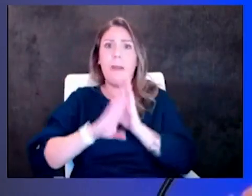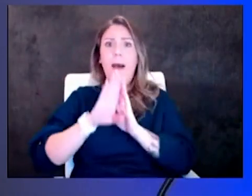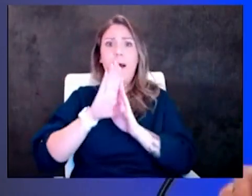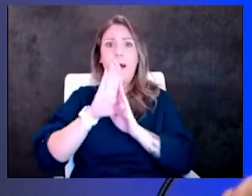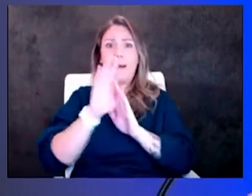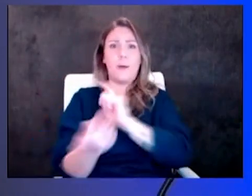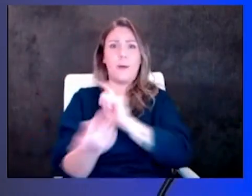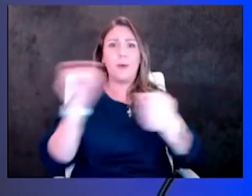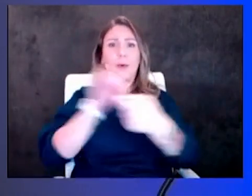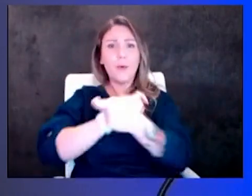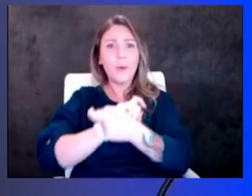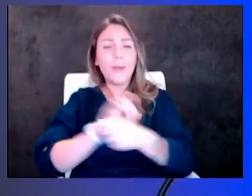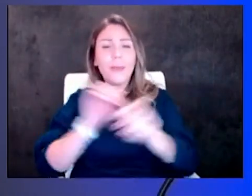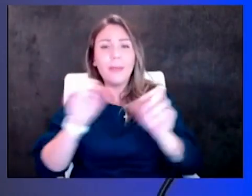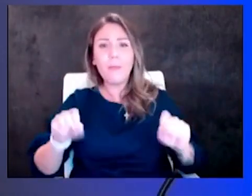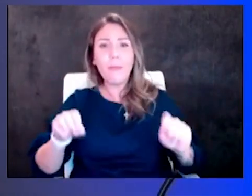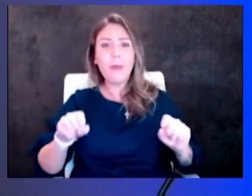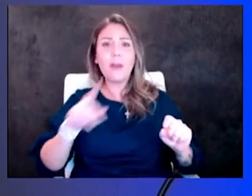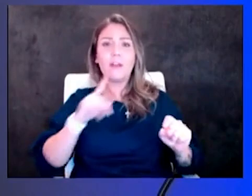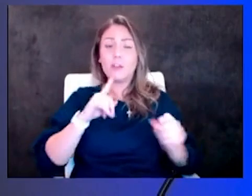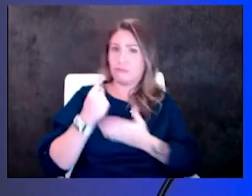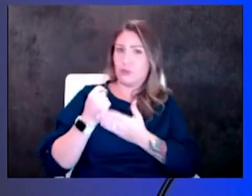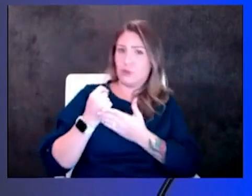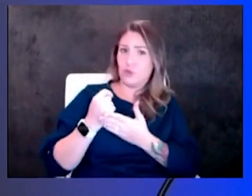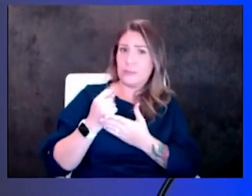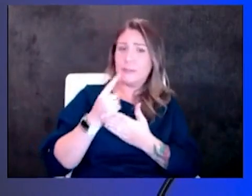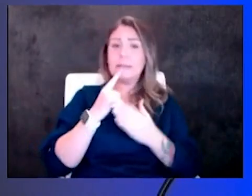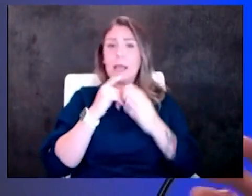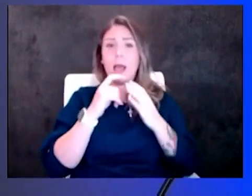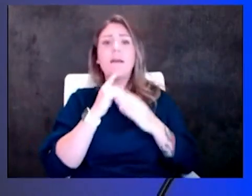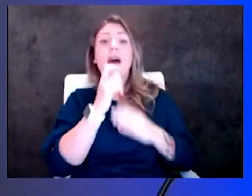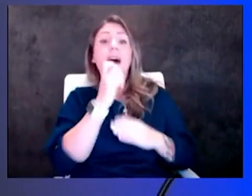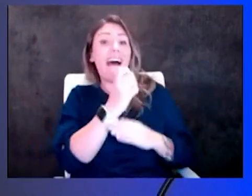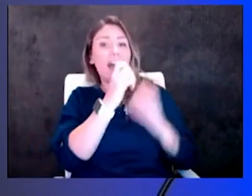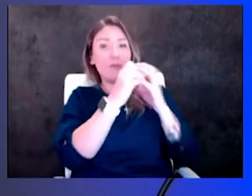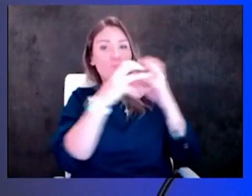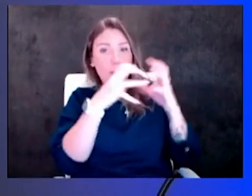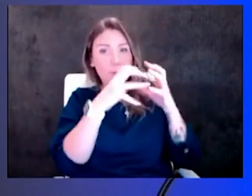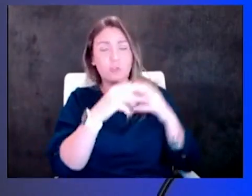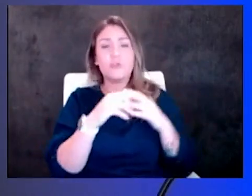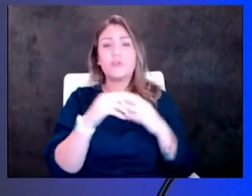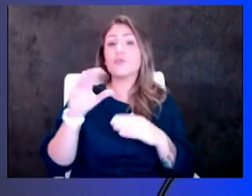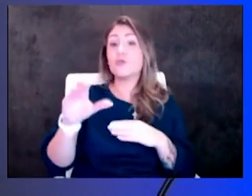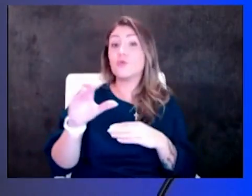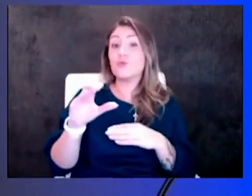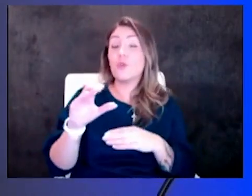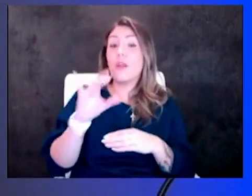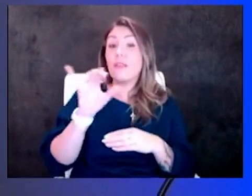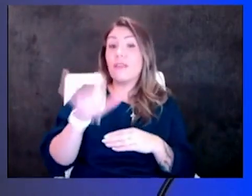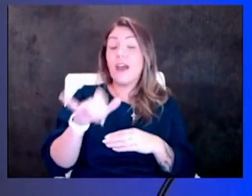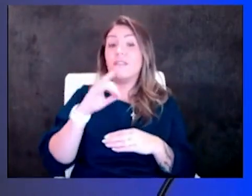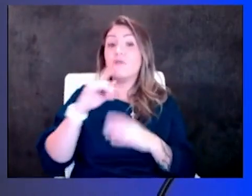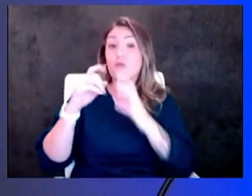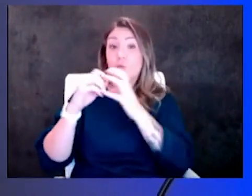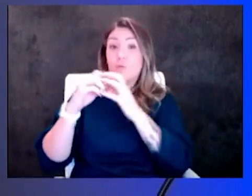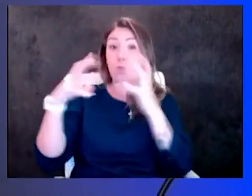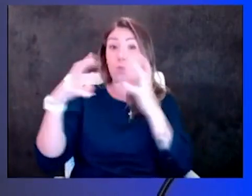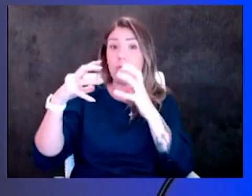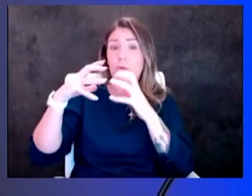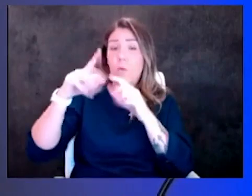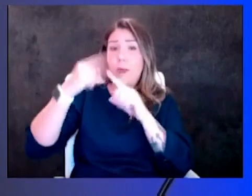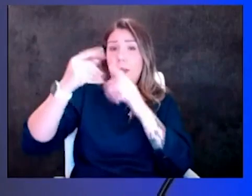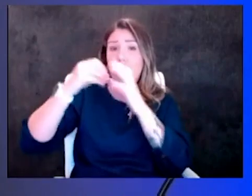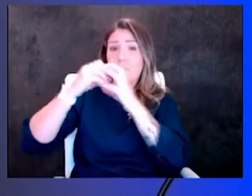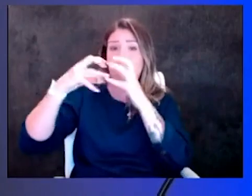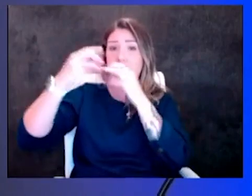to treat an unruptured aneurysm. Ruptured aneurysms are the ones that have the dramatic medical event where somebody is going to fall to the